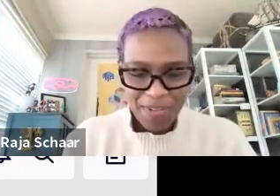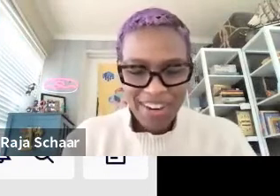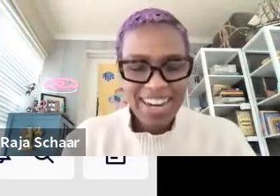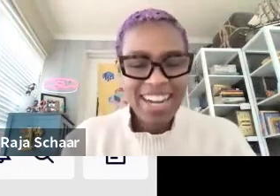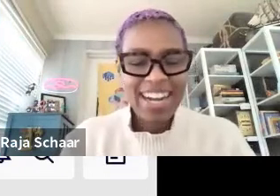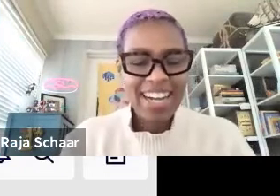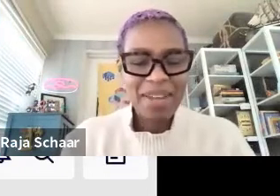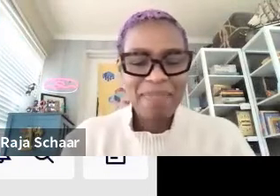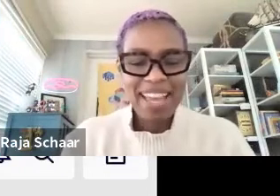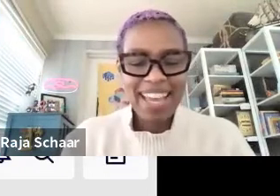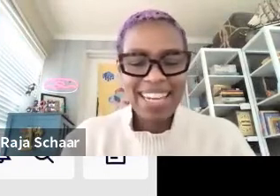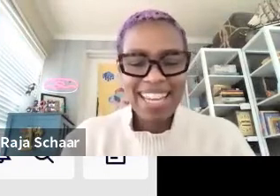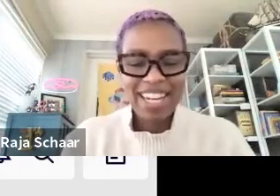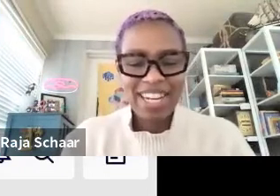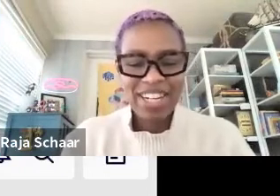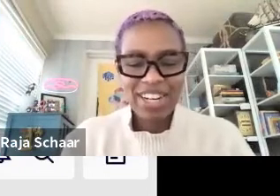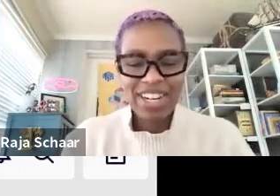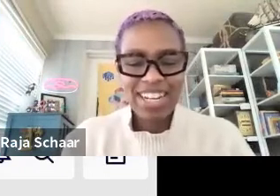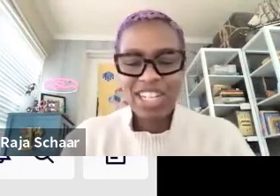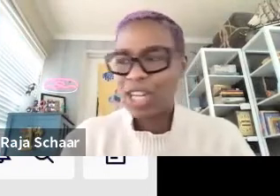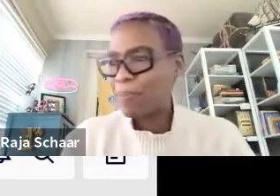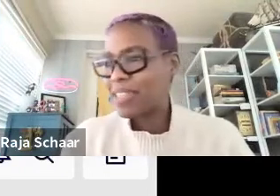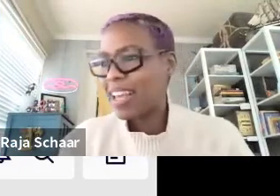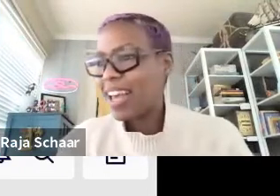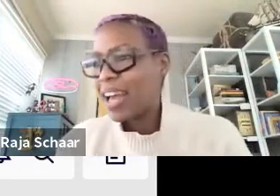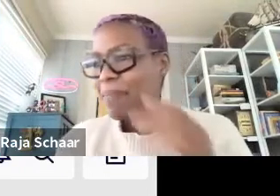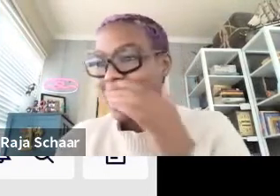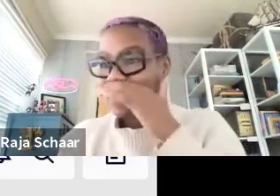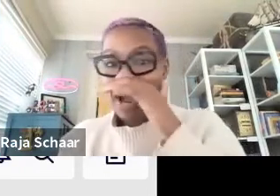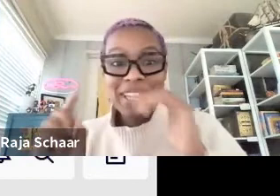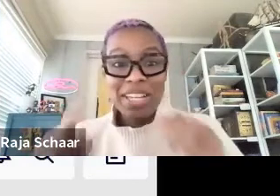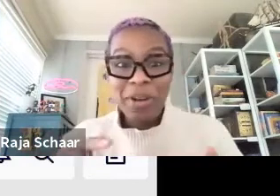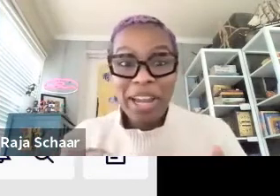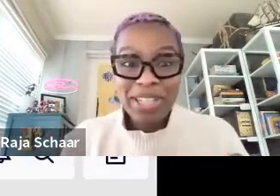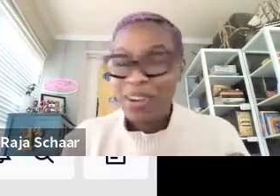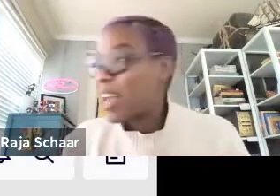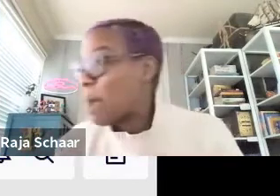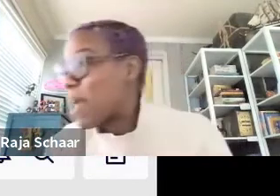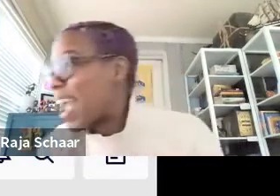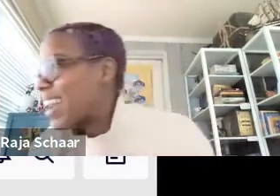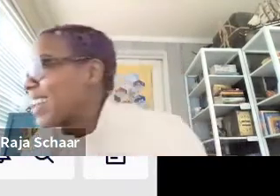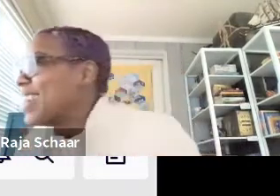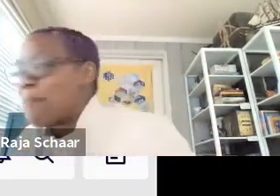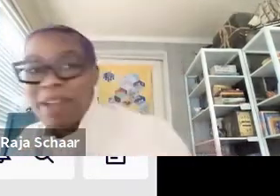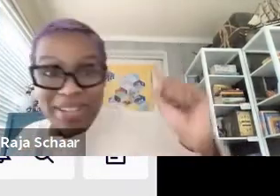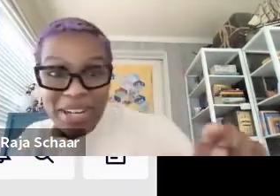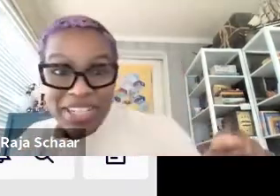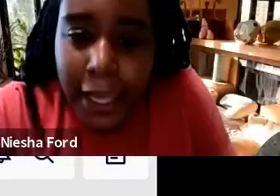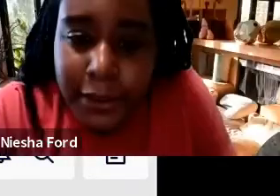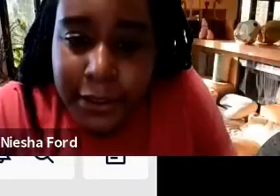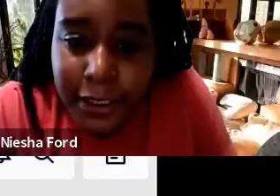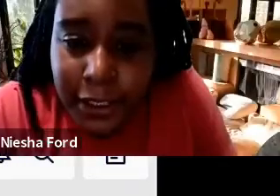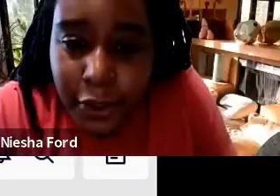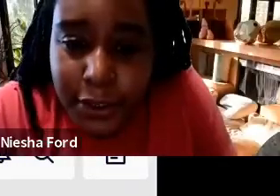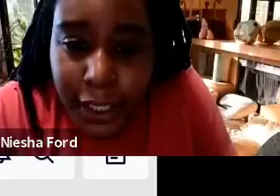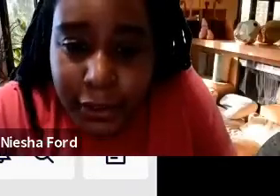No more unpaid internships. Someone said caps. I got paid. Someone said